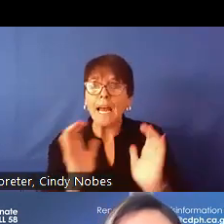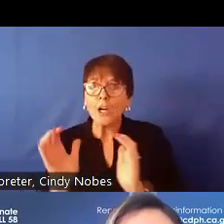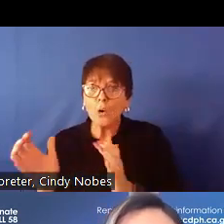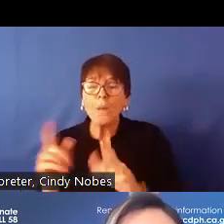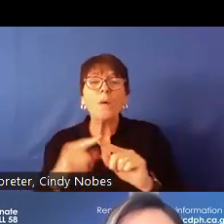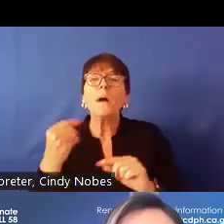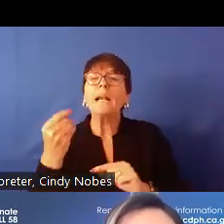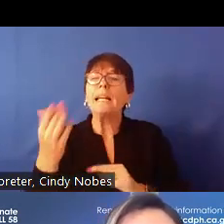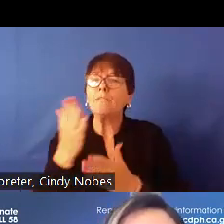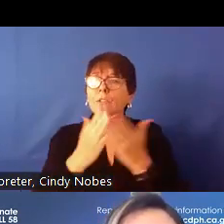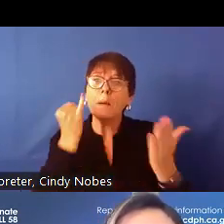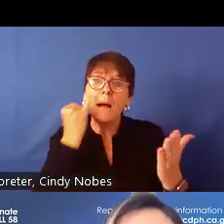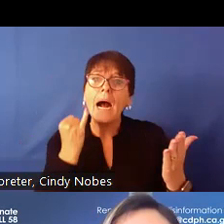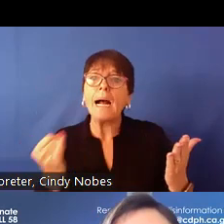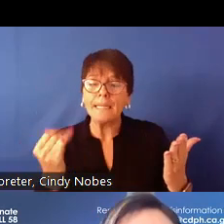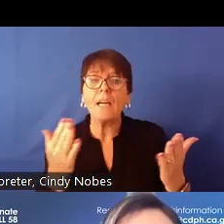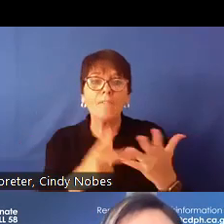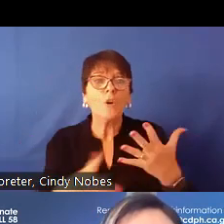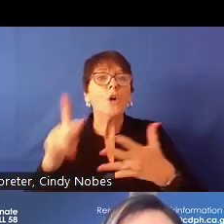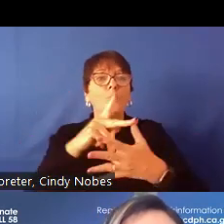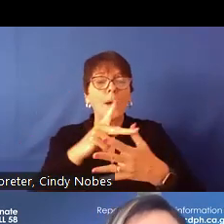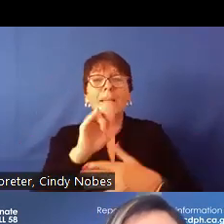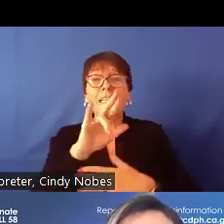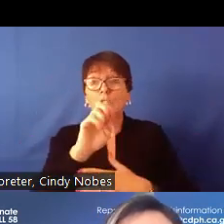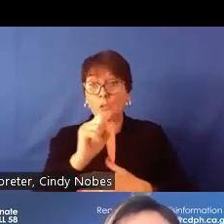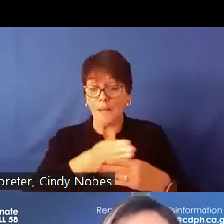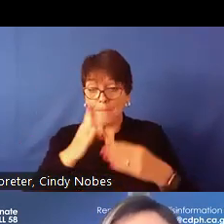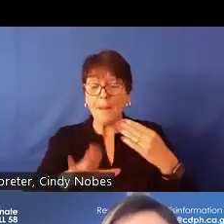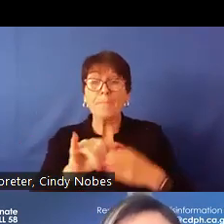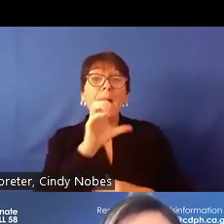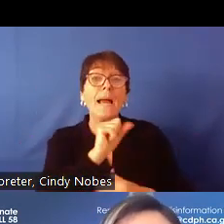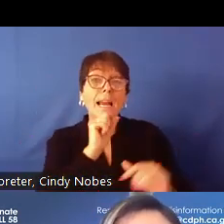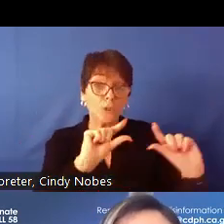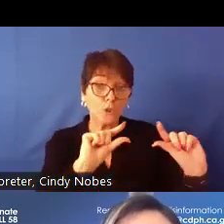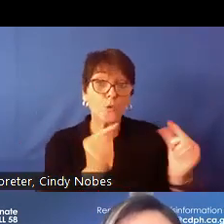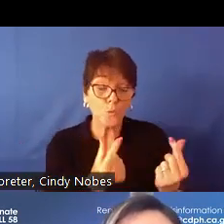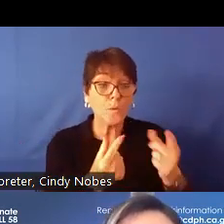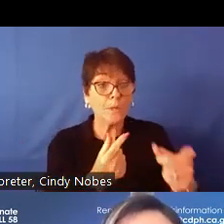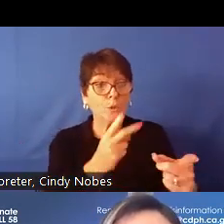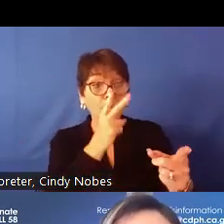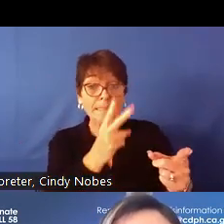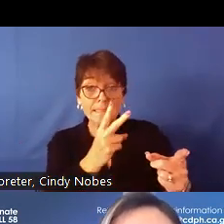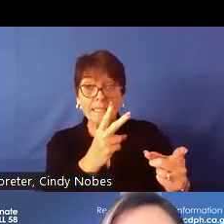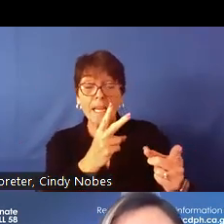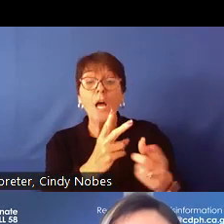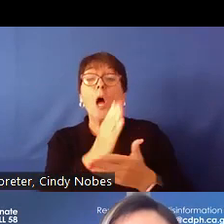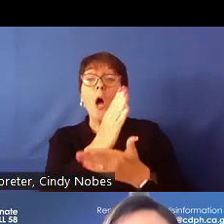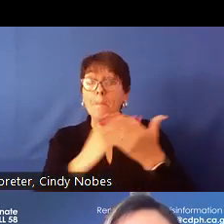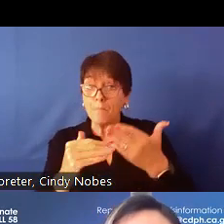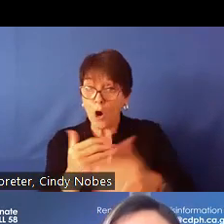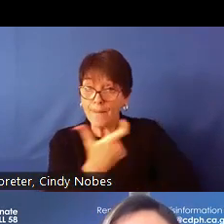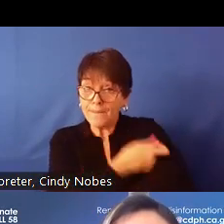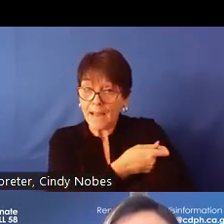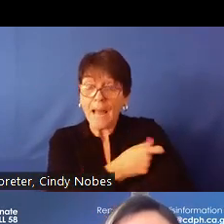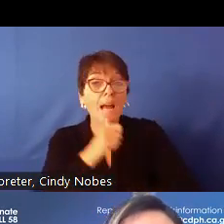give a breakout of the primary series completion by age group. So you'll see here also a breakdown of partially vaccinated